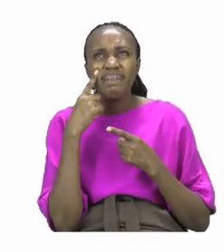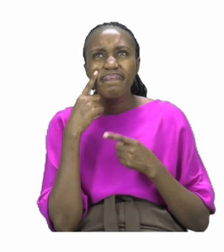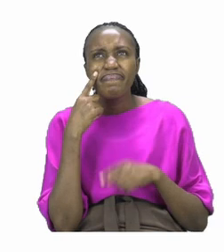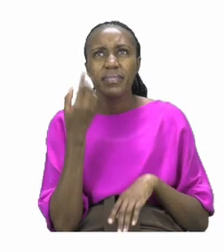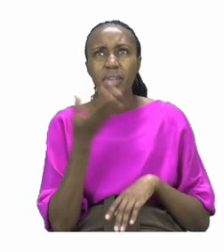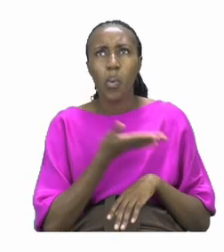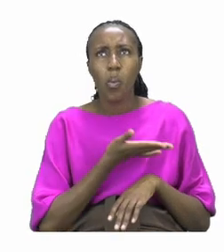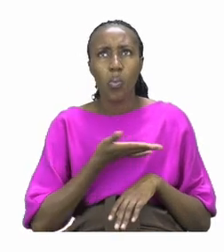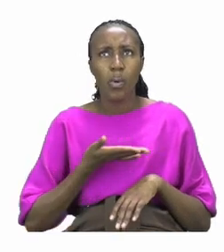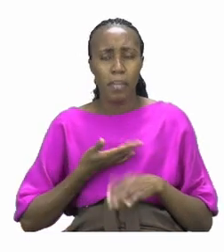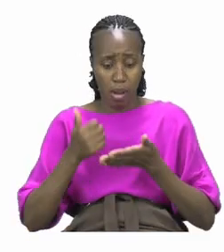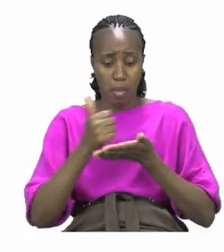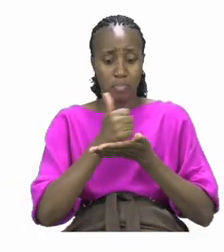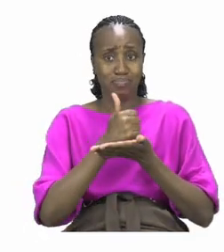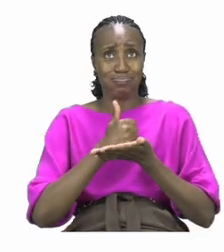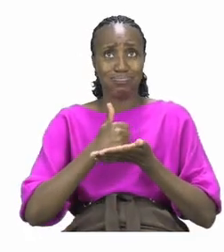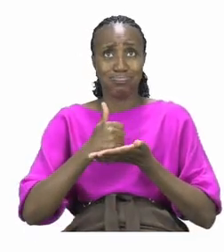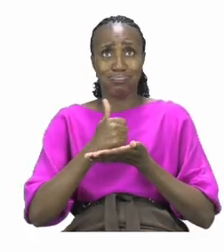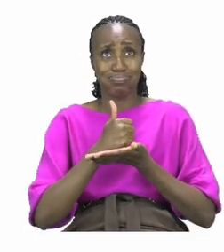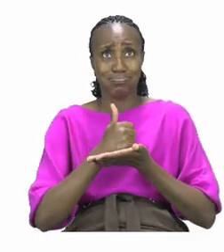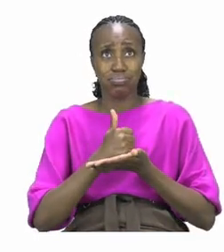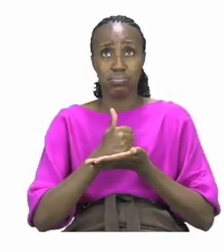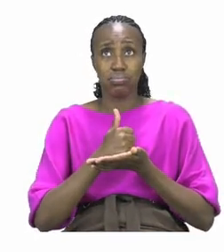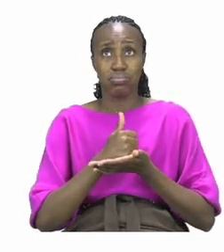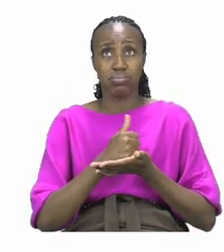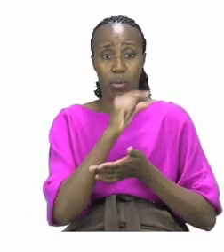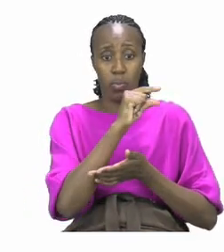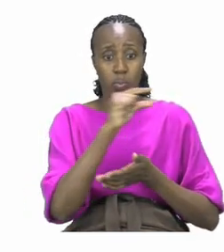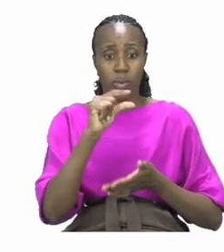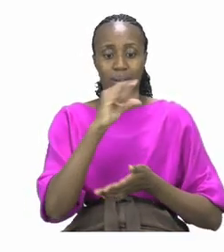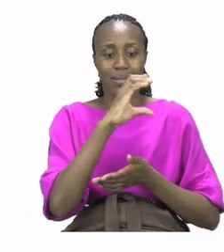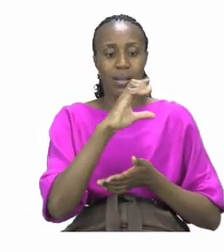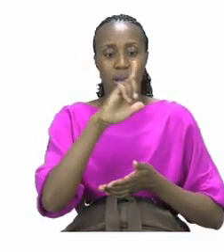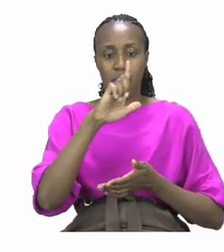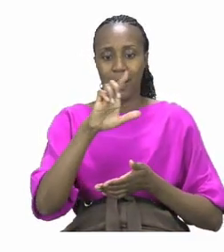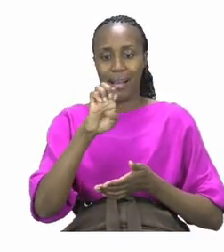is cleaning, and the word is clean.